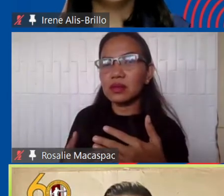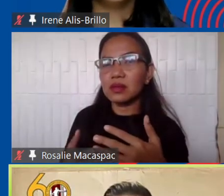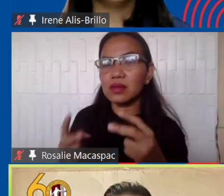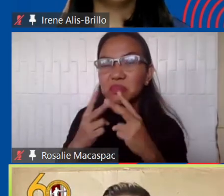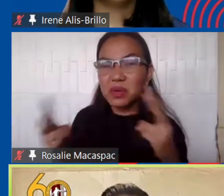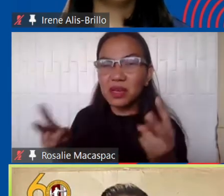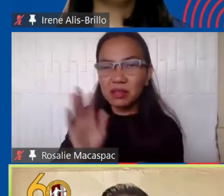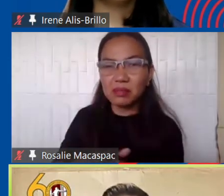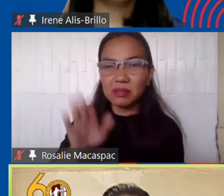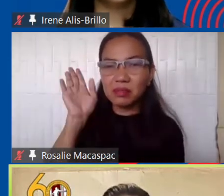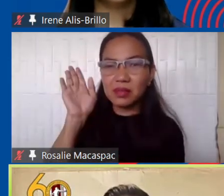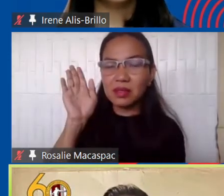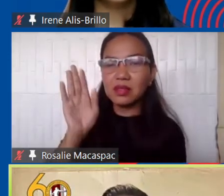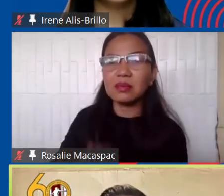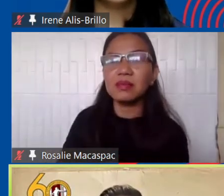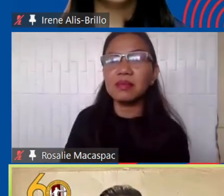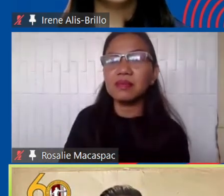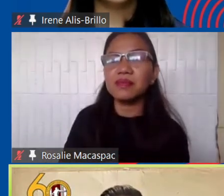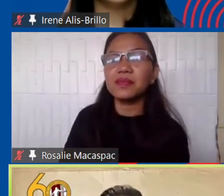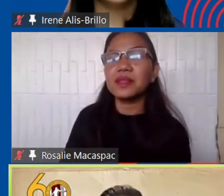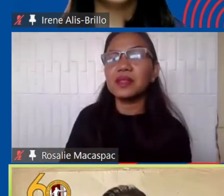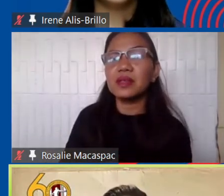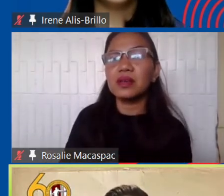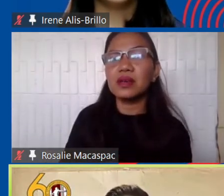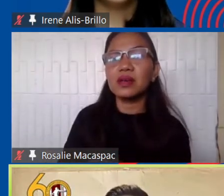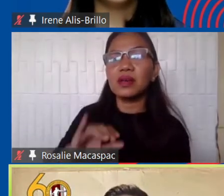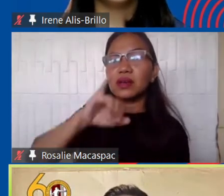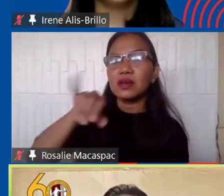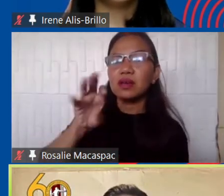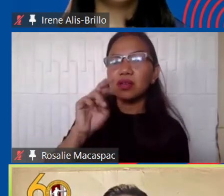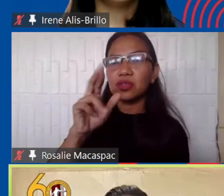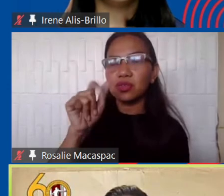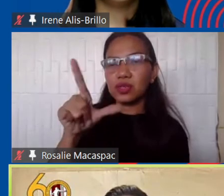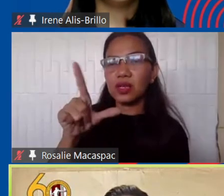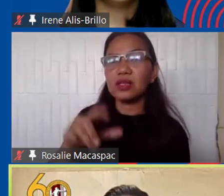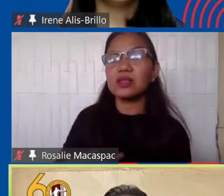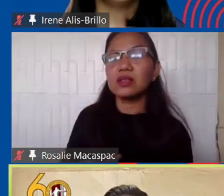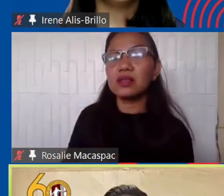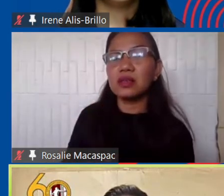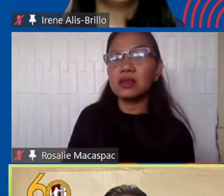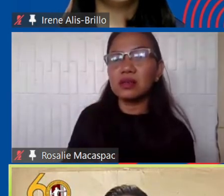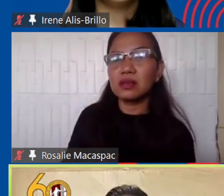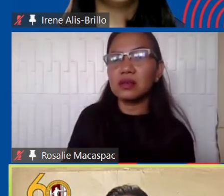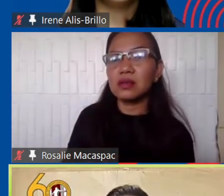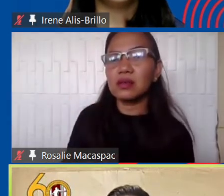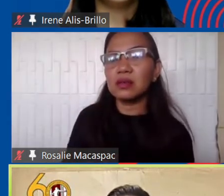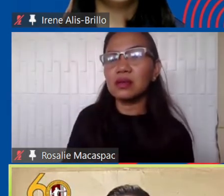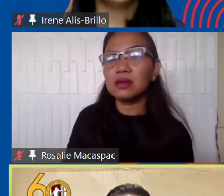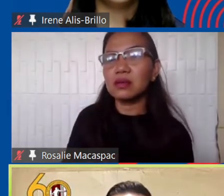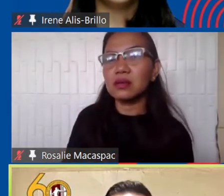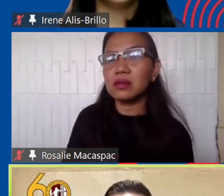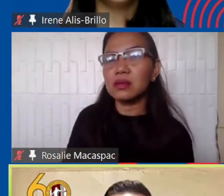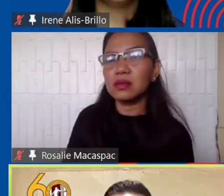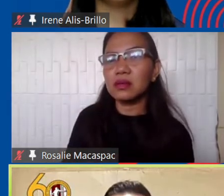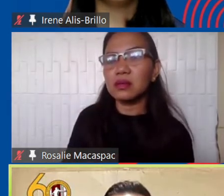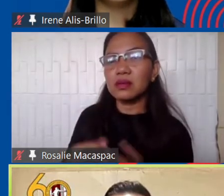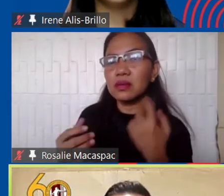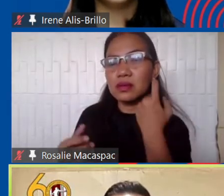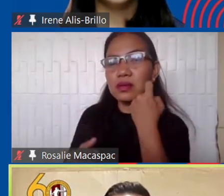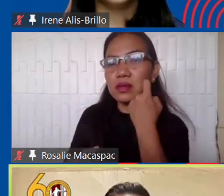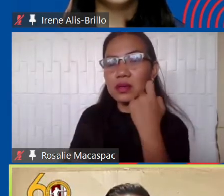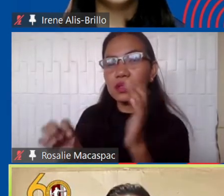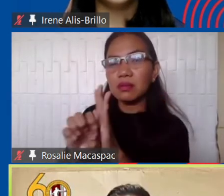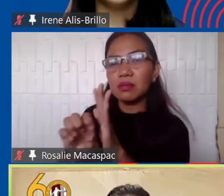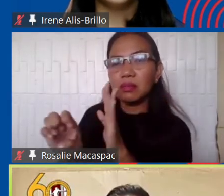expensive. Subscriptions to journals are very expensive, and I what I'm seeing, for example,